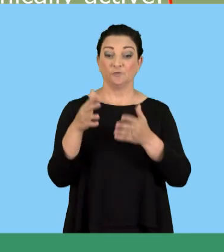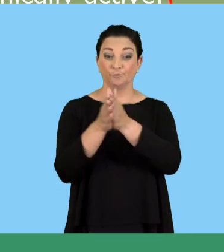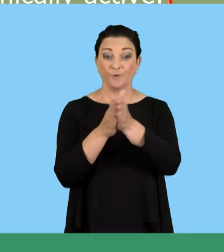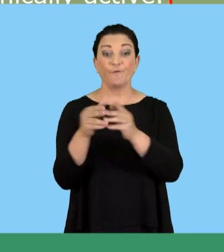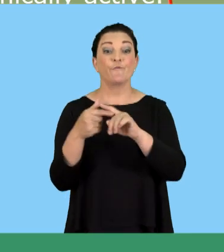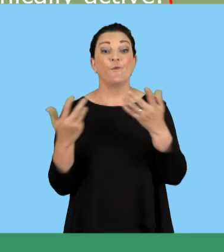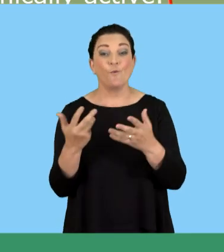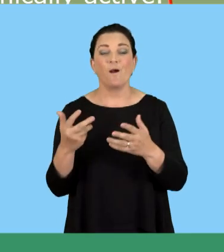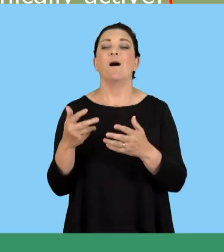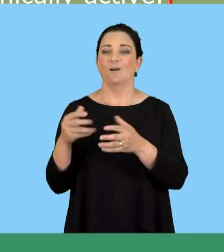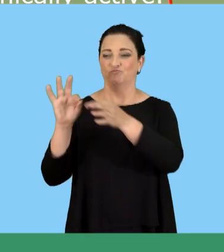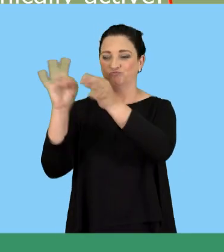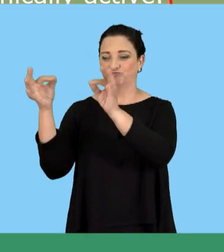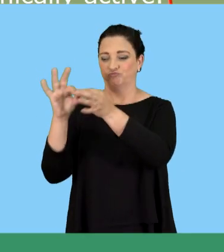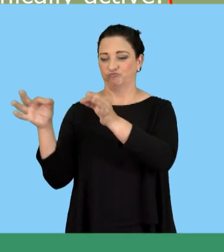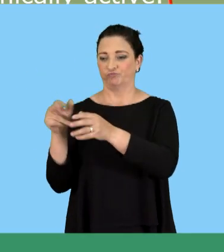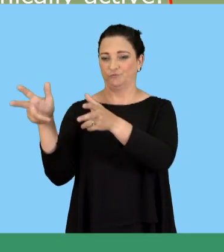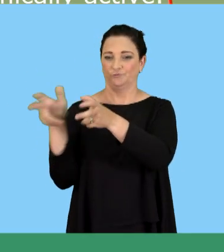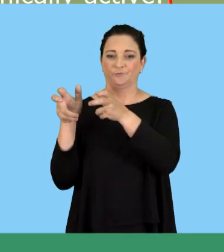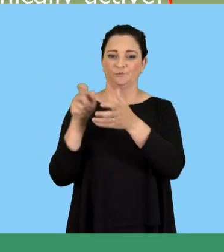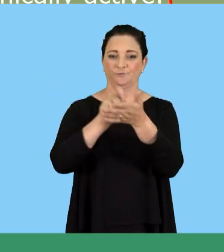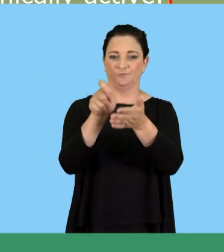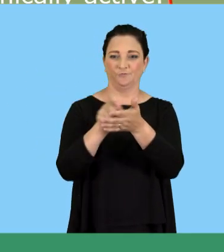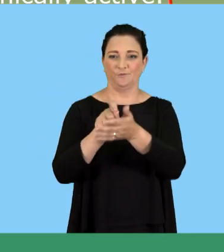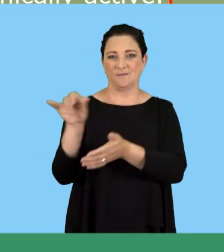the scenario.